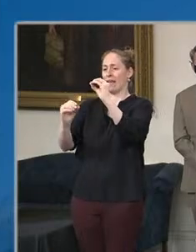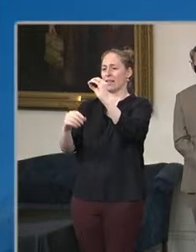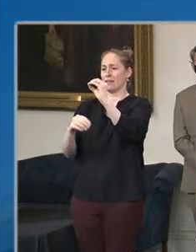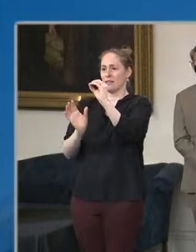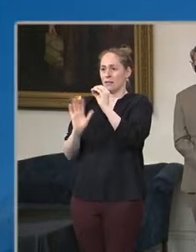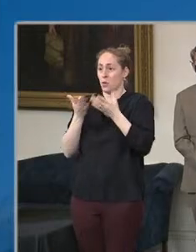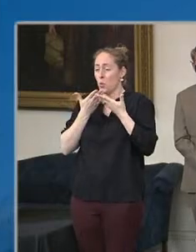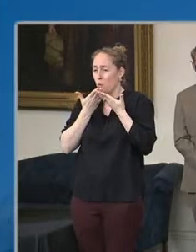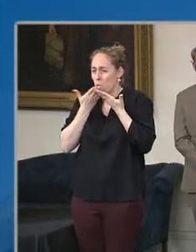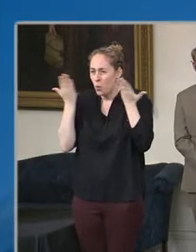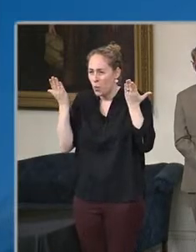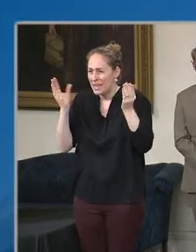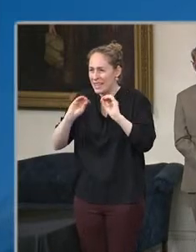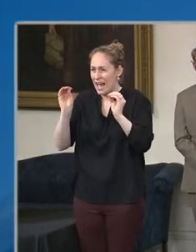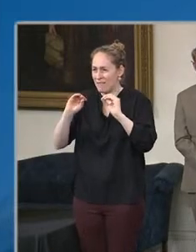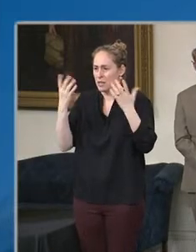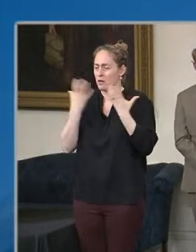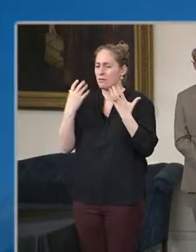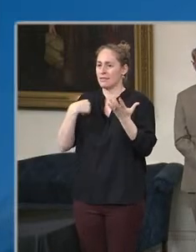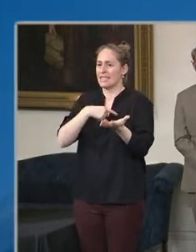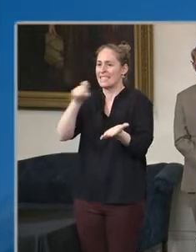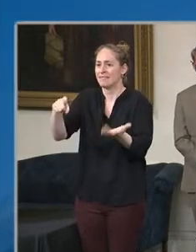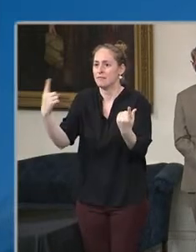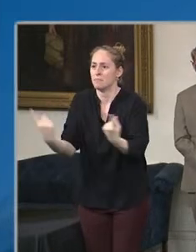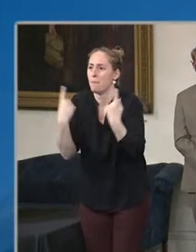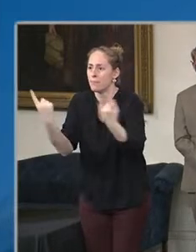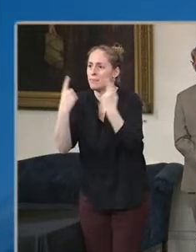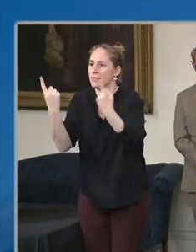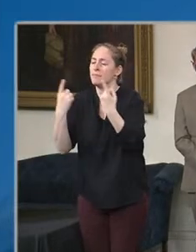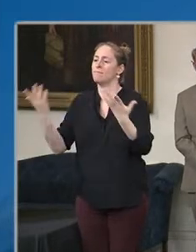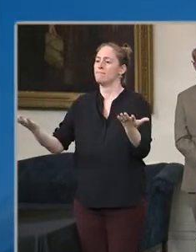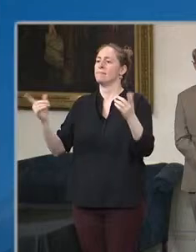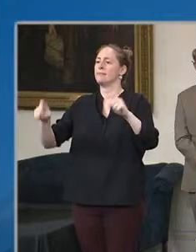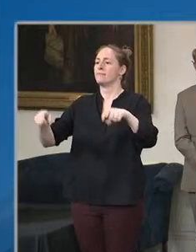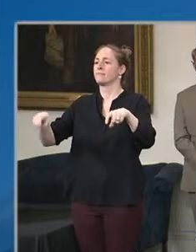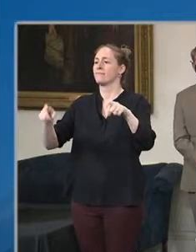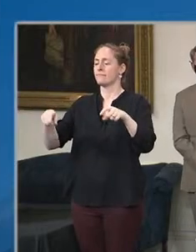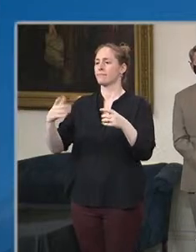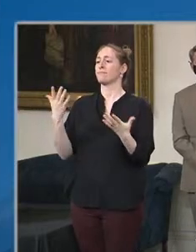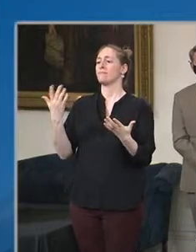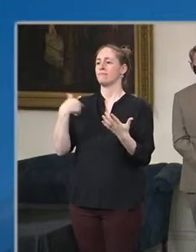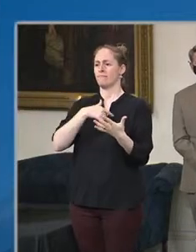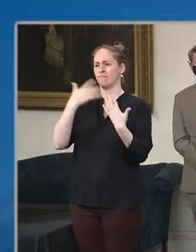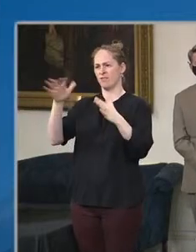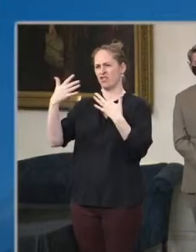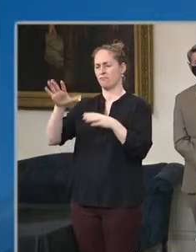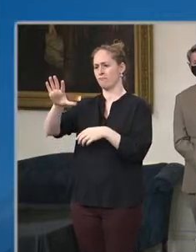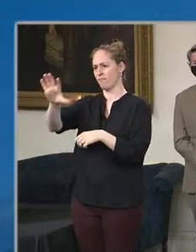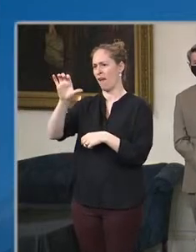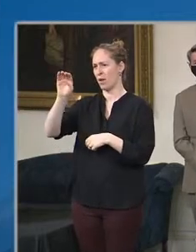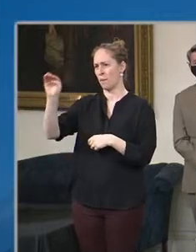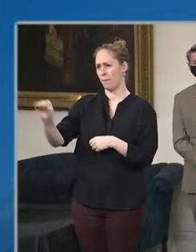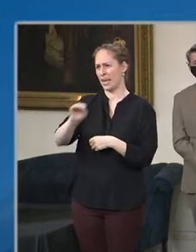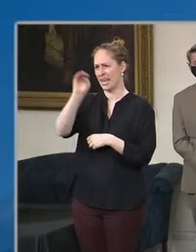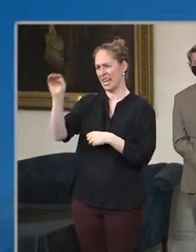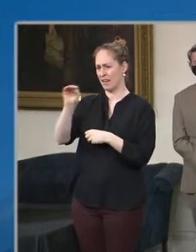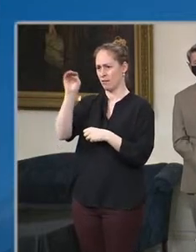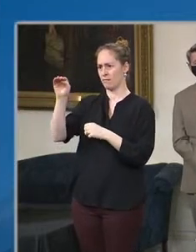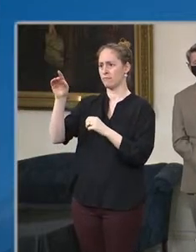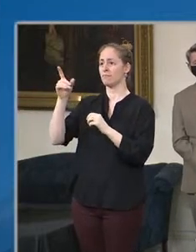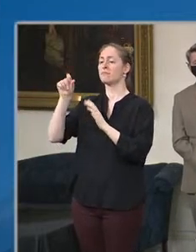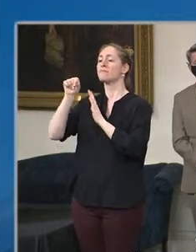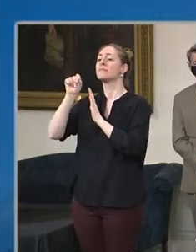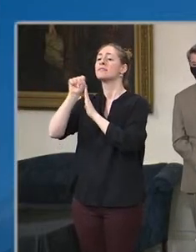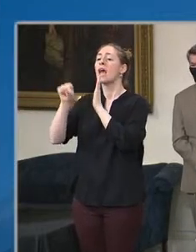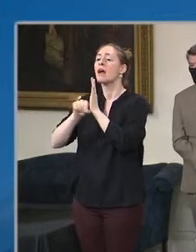we announced $500 million in state emergency economic relief. More than $215